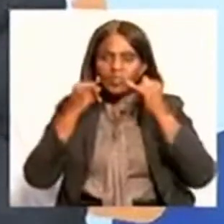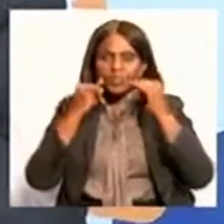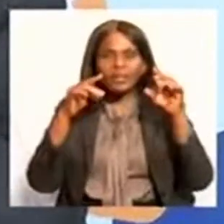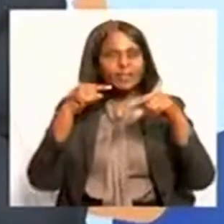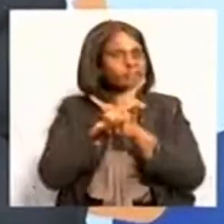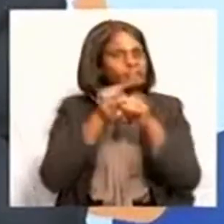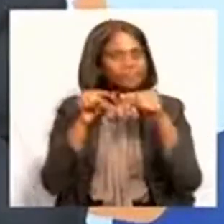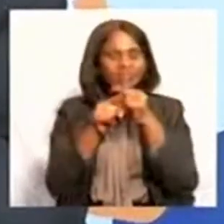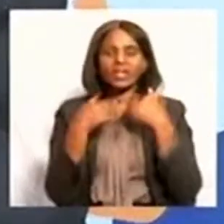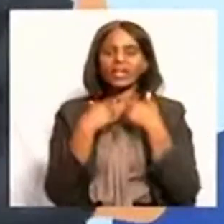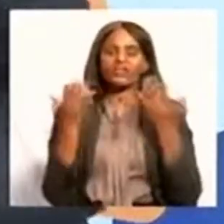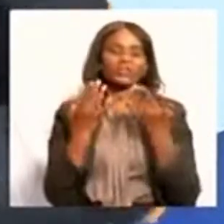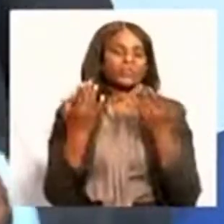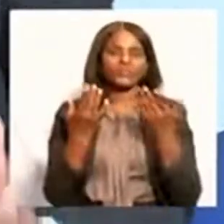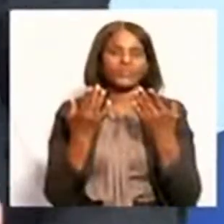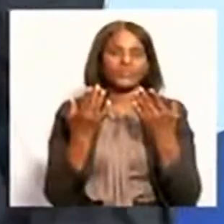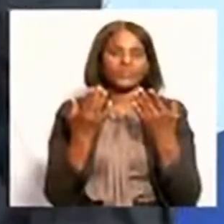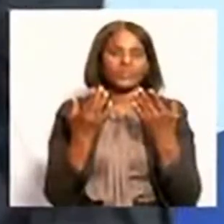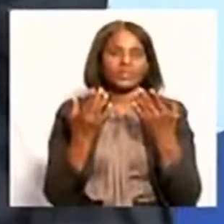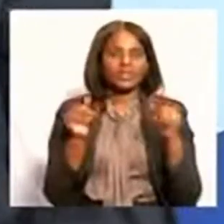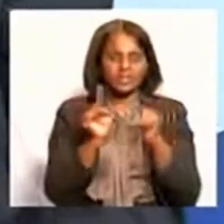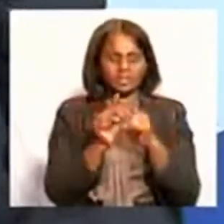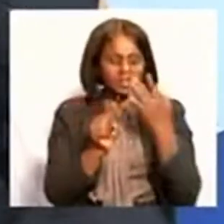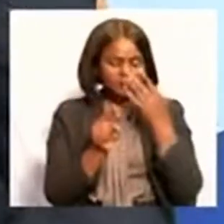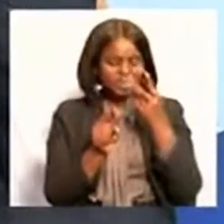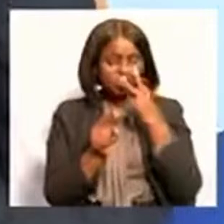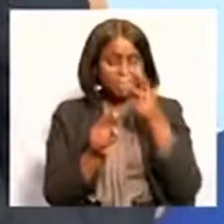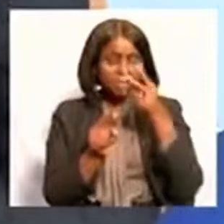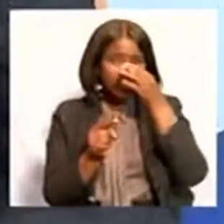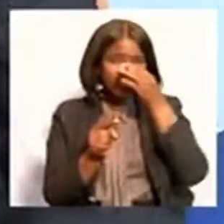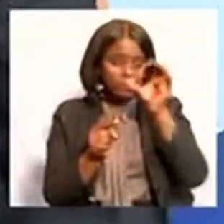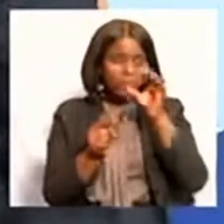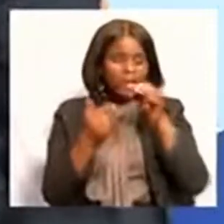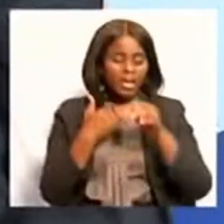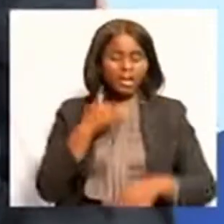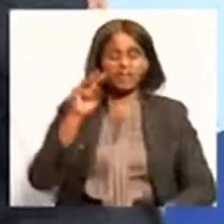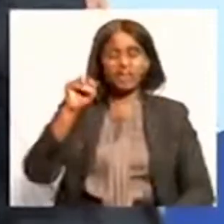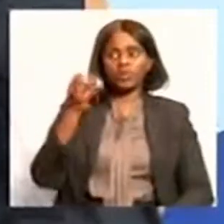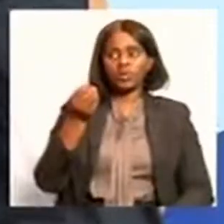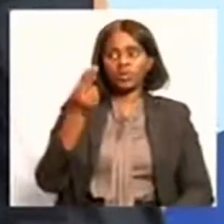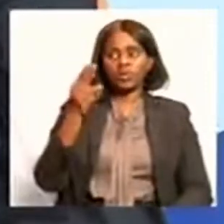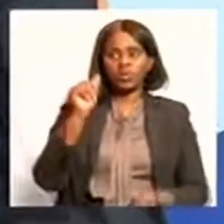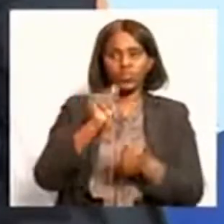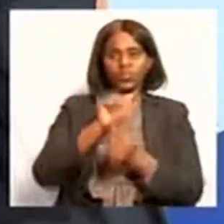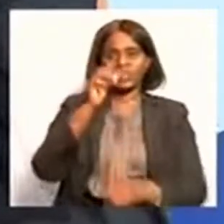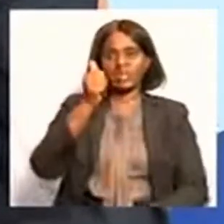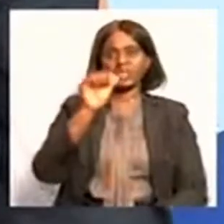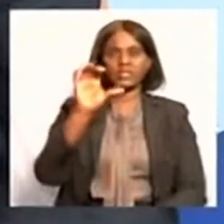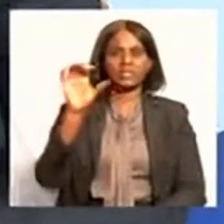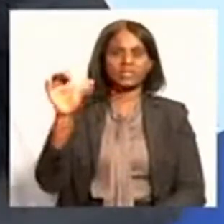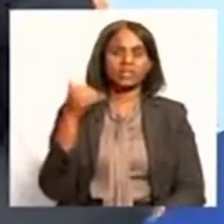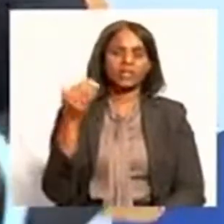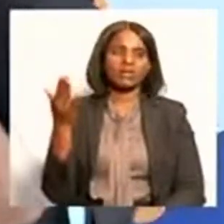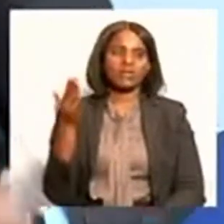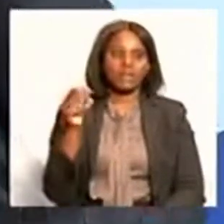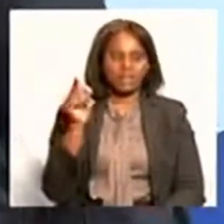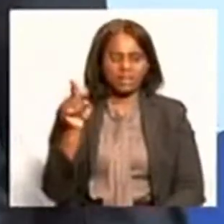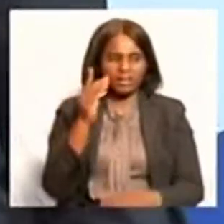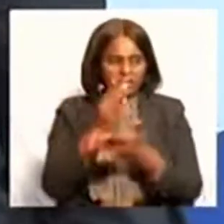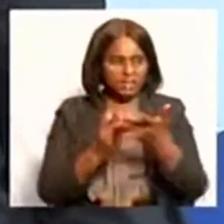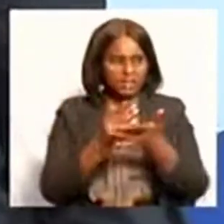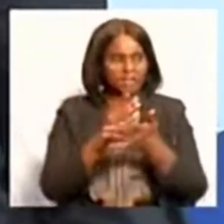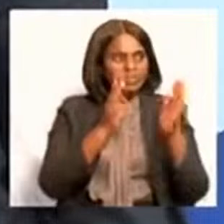that do arise. Also, in looking at corruption, you have an MOU with the Anti-Corruption Commission. These are also some